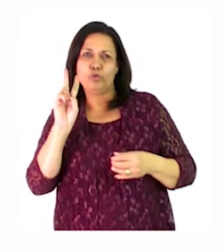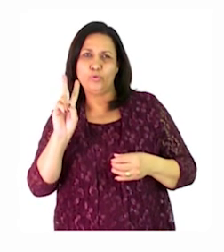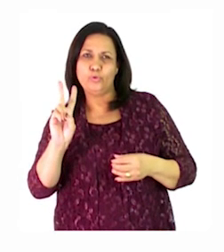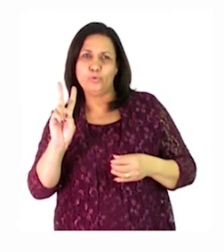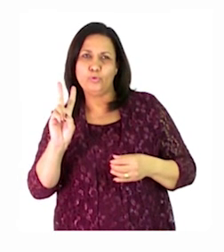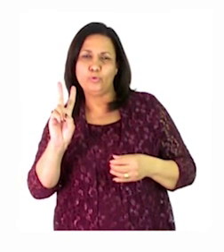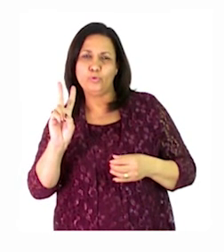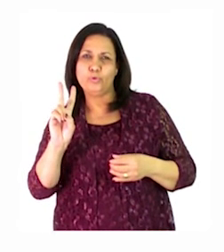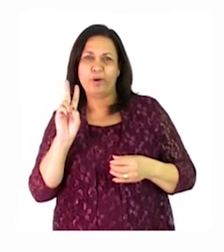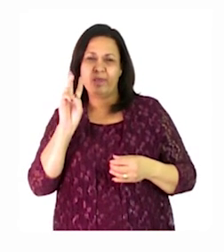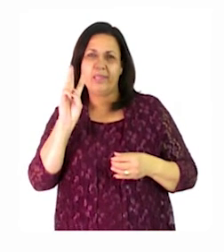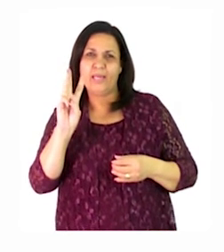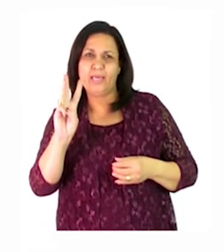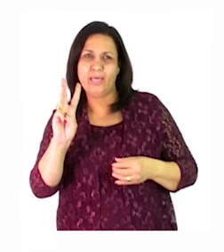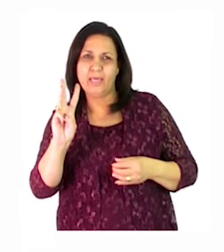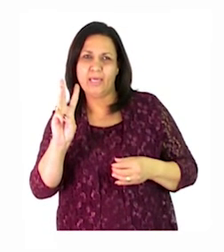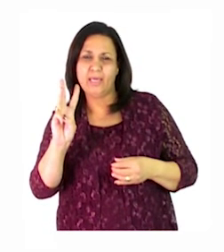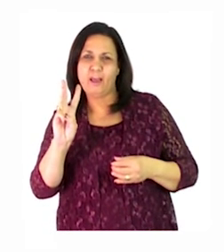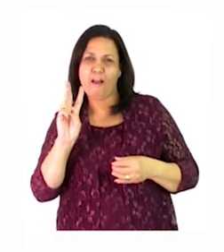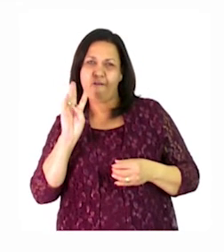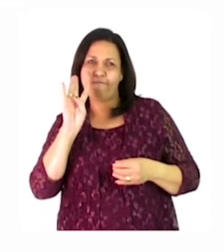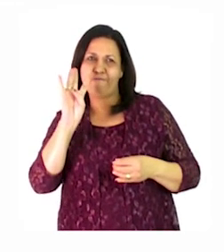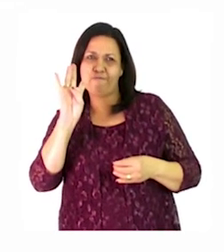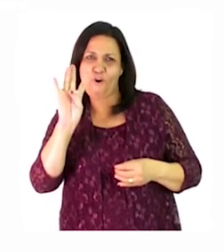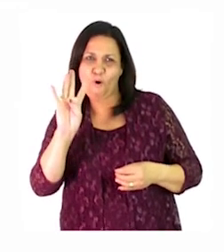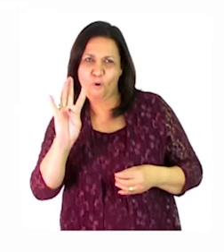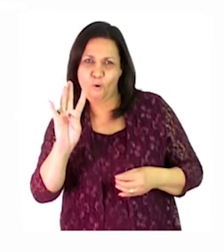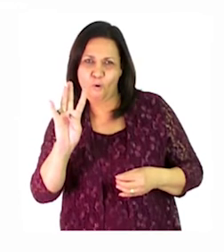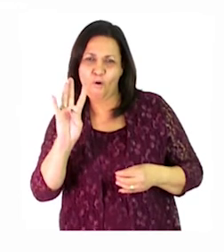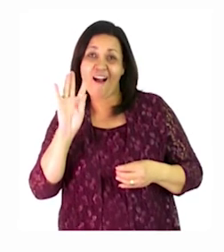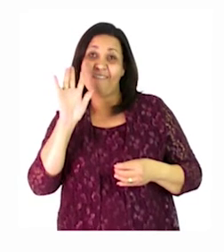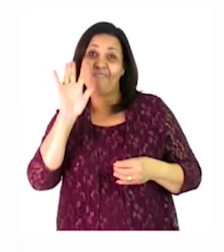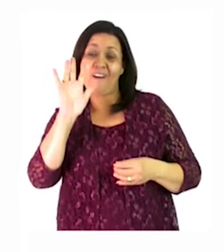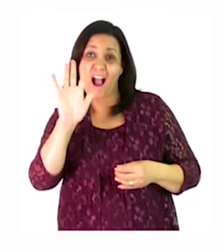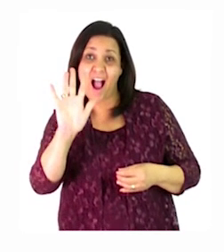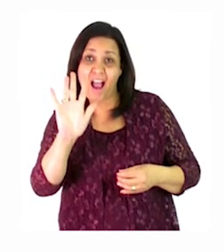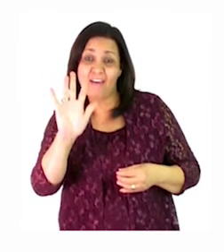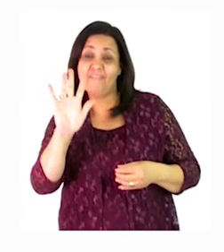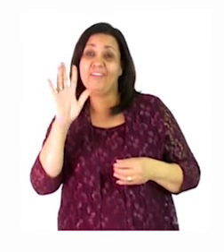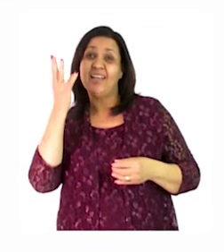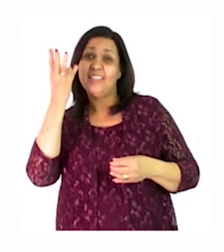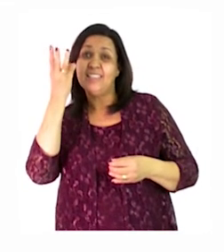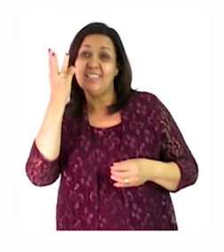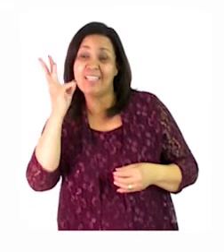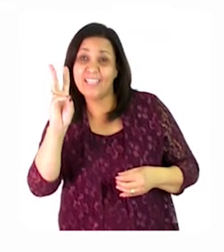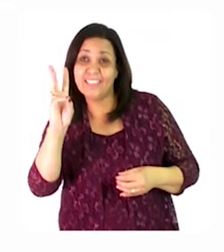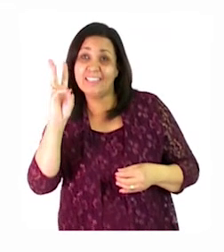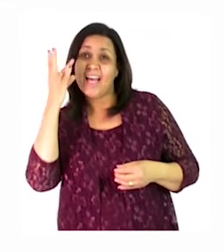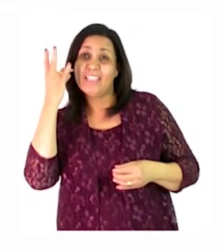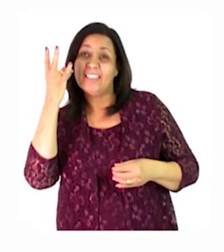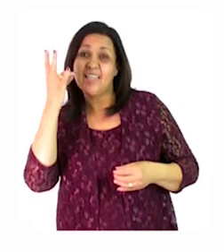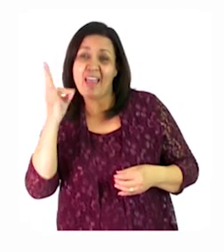2, 3, 4, 5, 6,